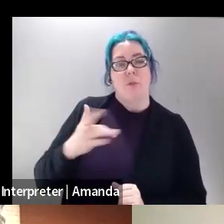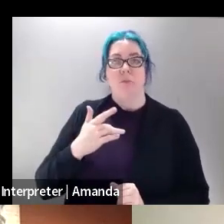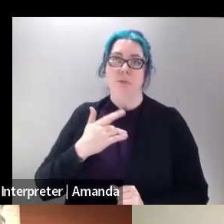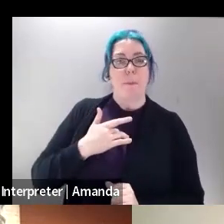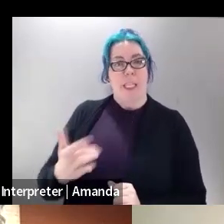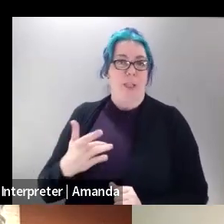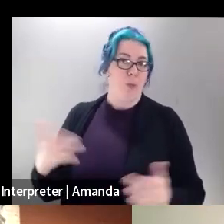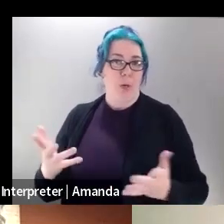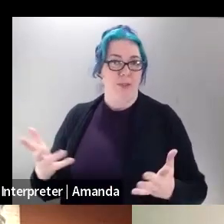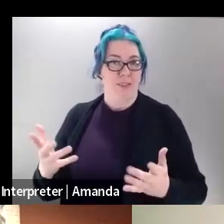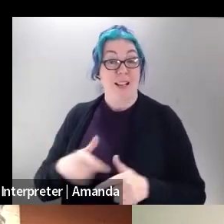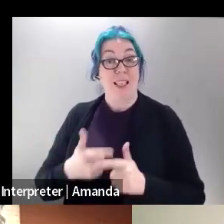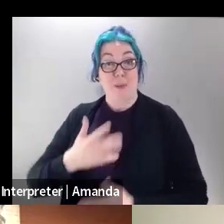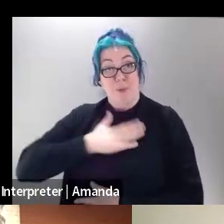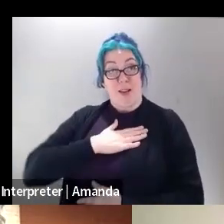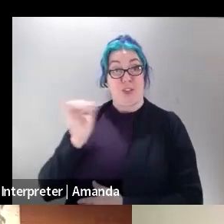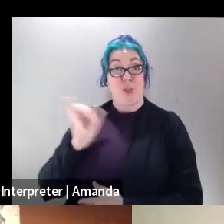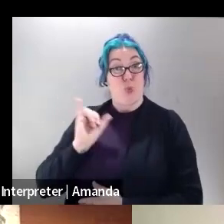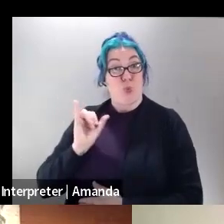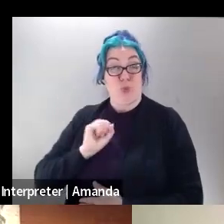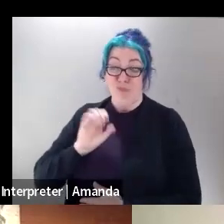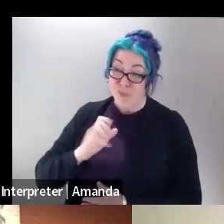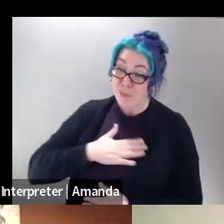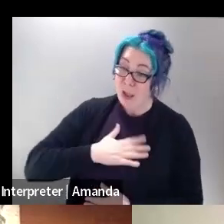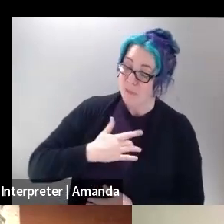my vocabulary, how I blah, blah, blah,